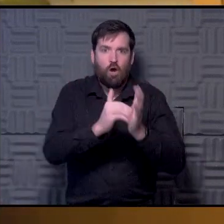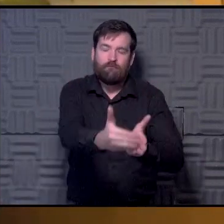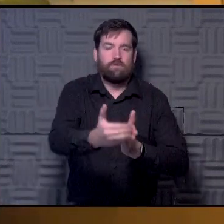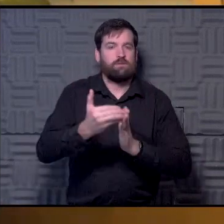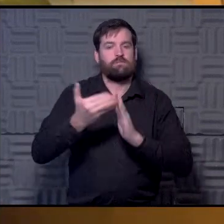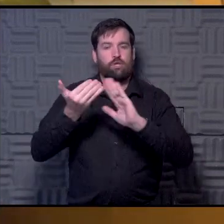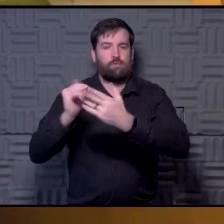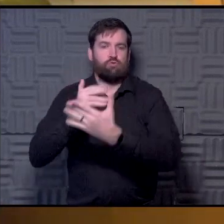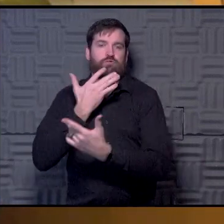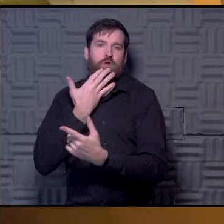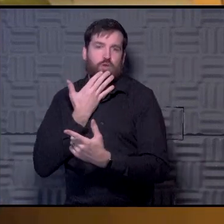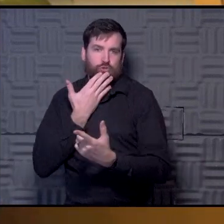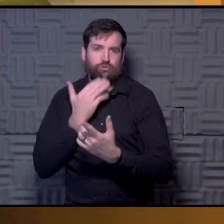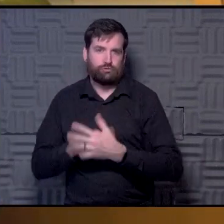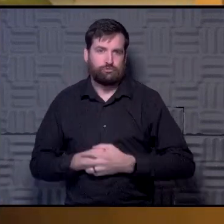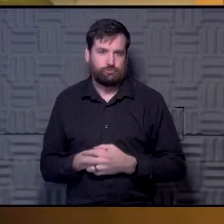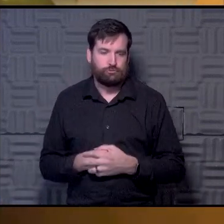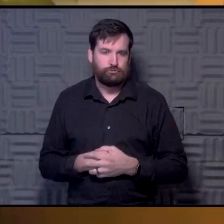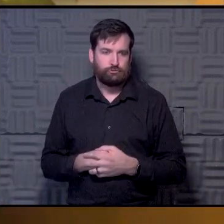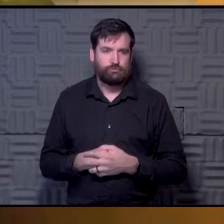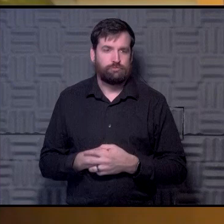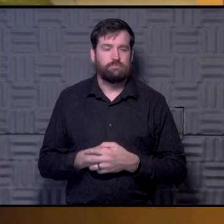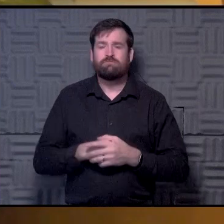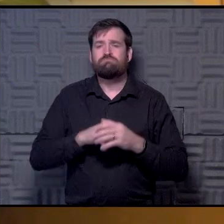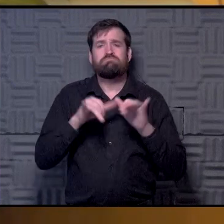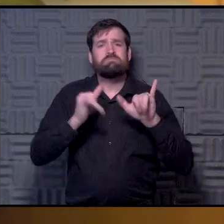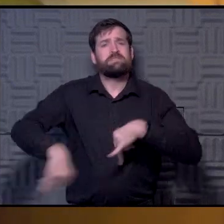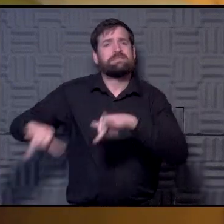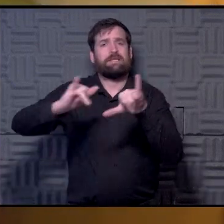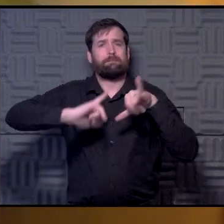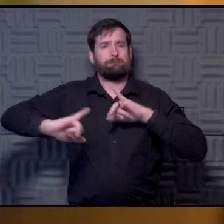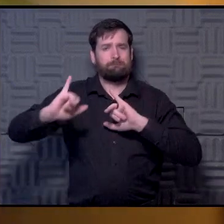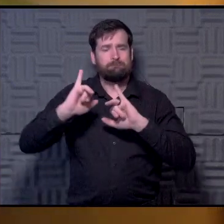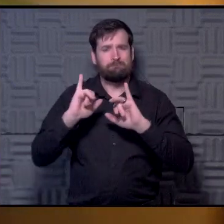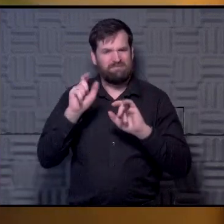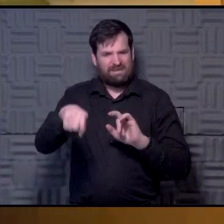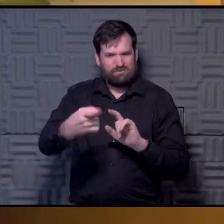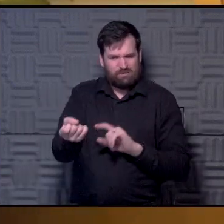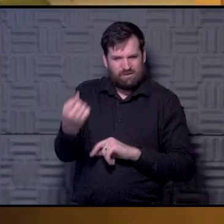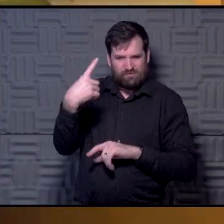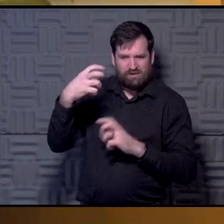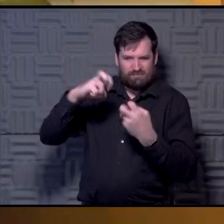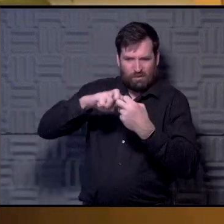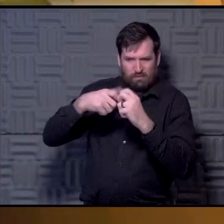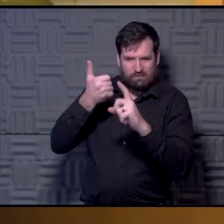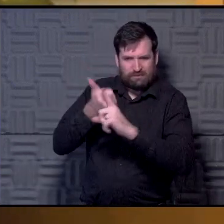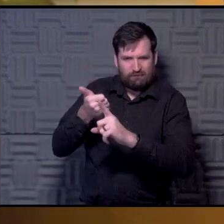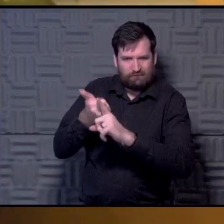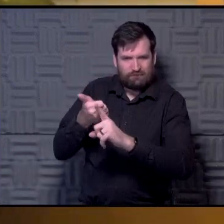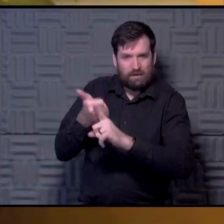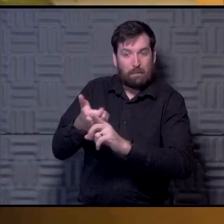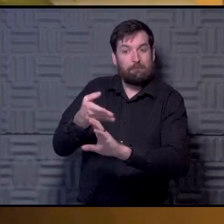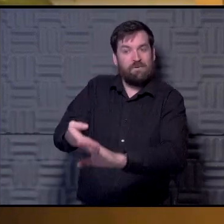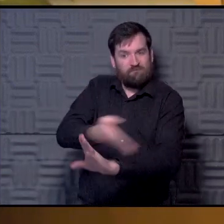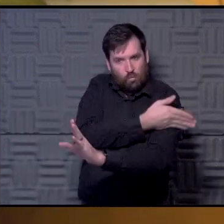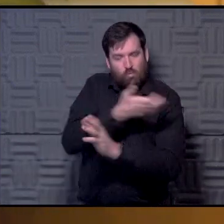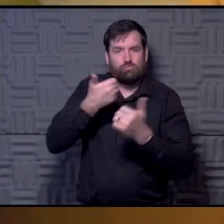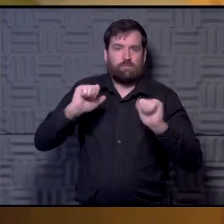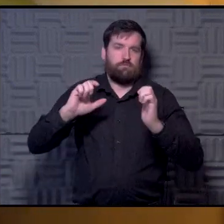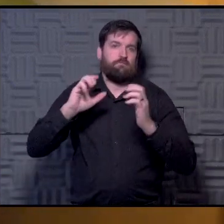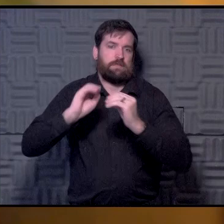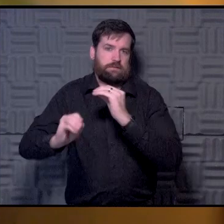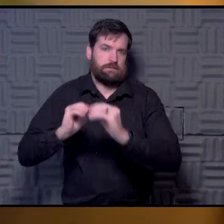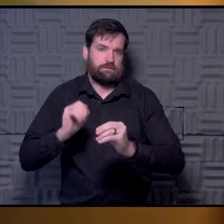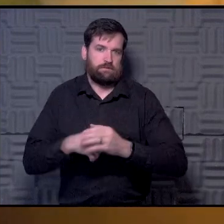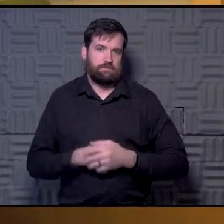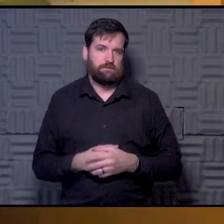color. So first, I think just like any other problem, you have to start by understanding the problem before you attempt to fix it.